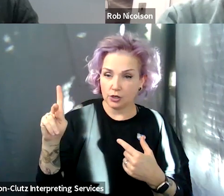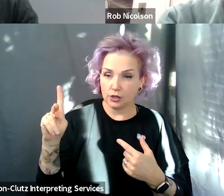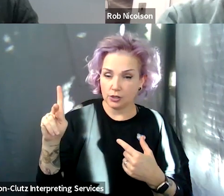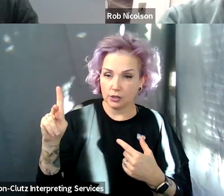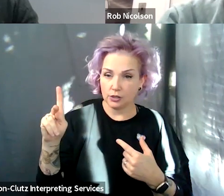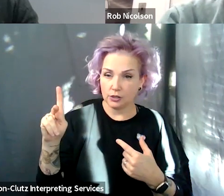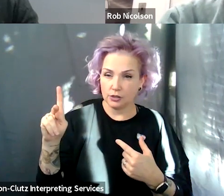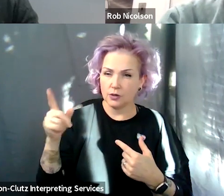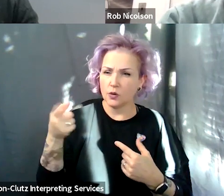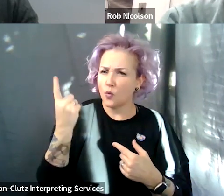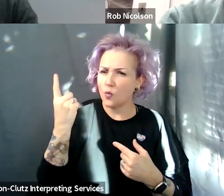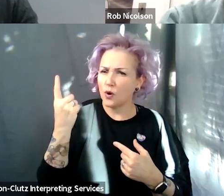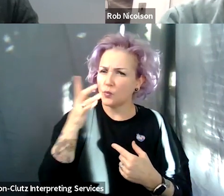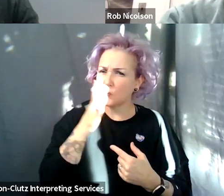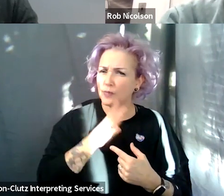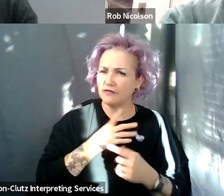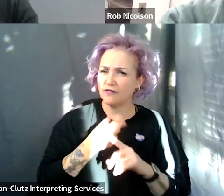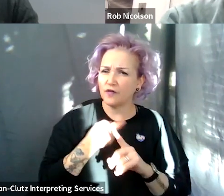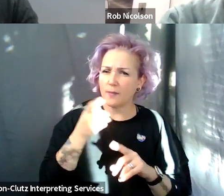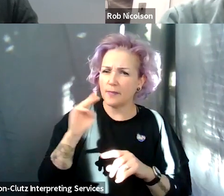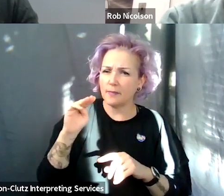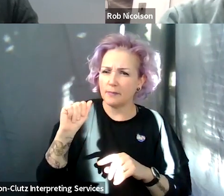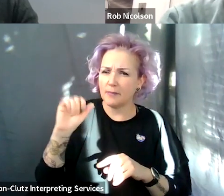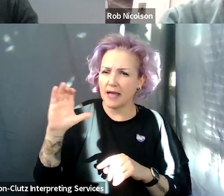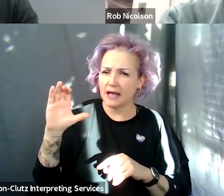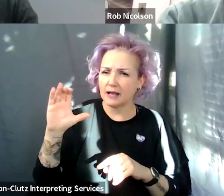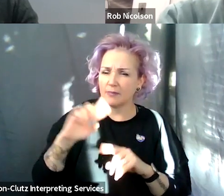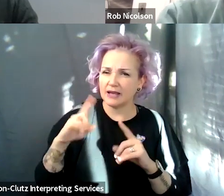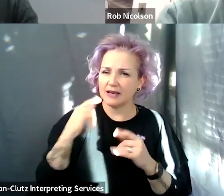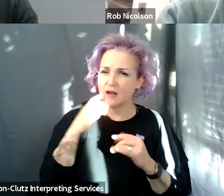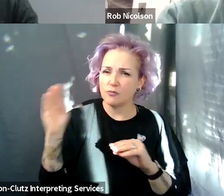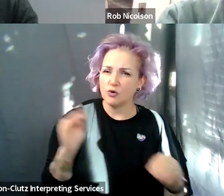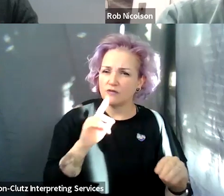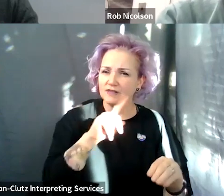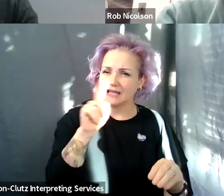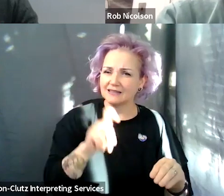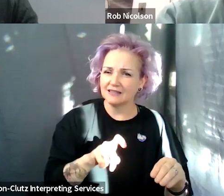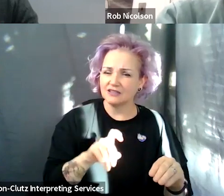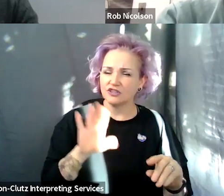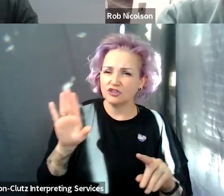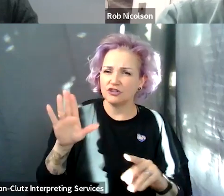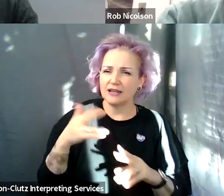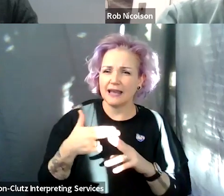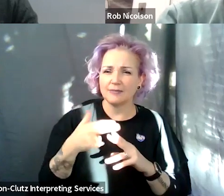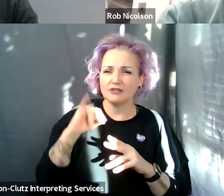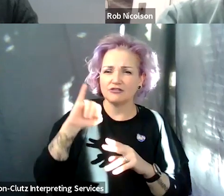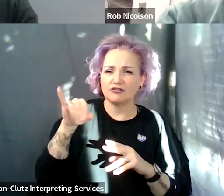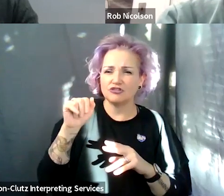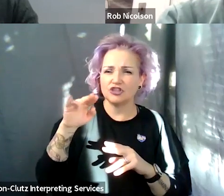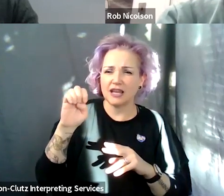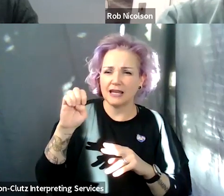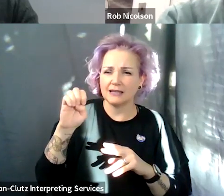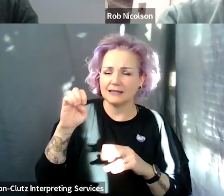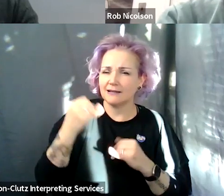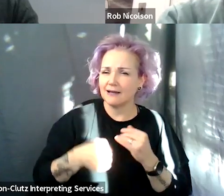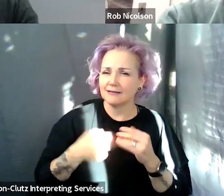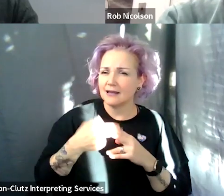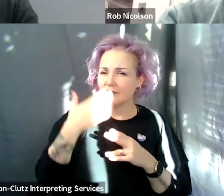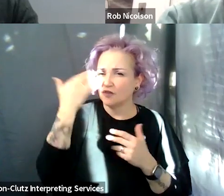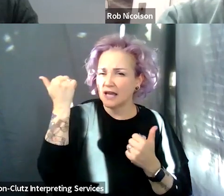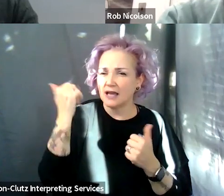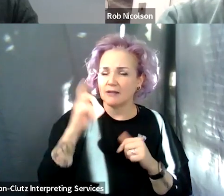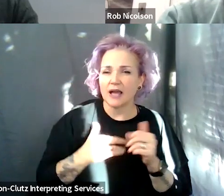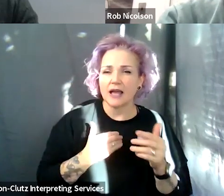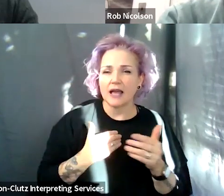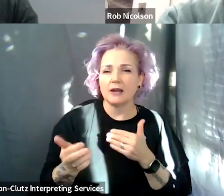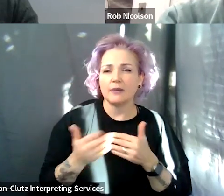I think she's at University of Texas now. Jane, can't think of her last name right now off the top of my head. But and so I think what